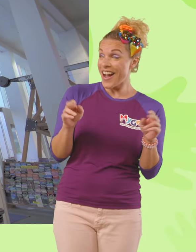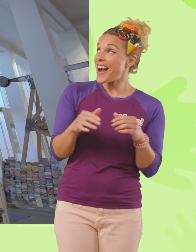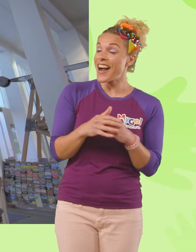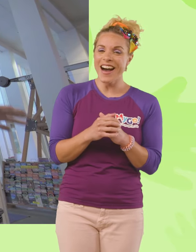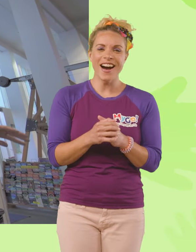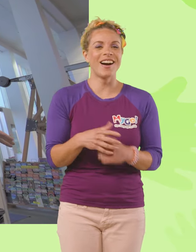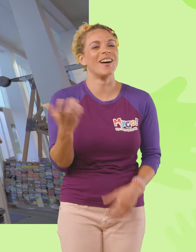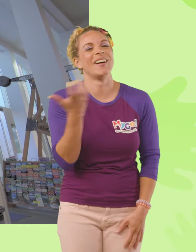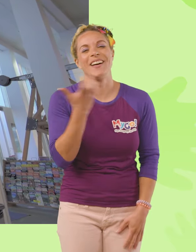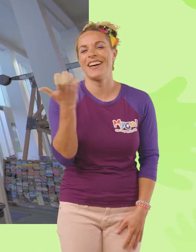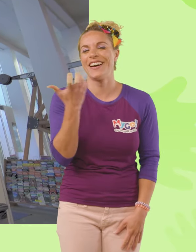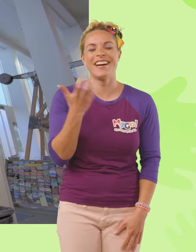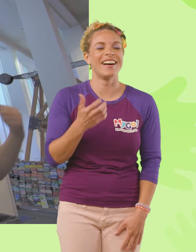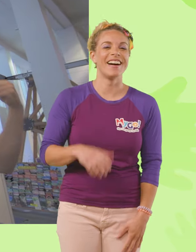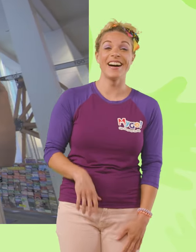Whoa.